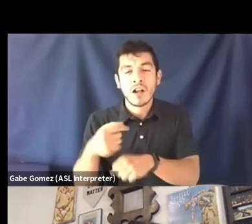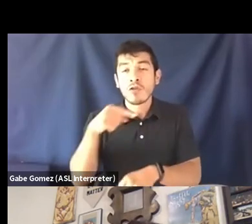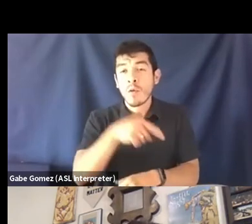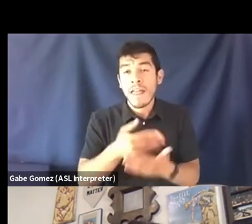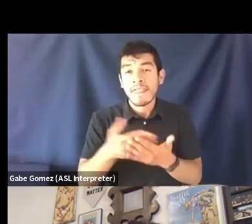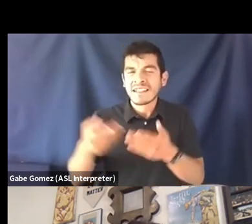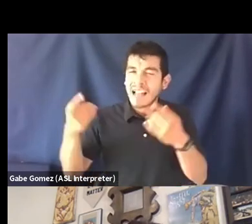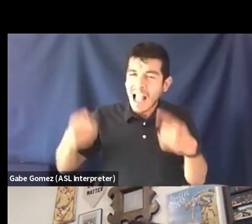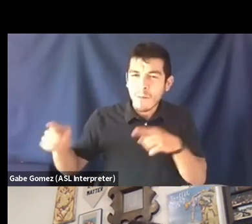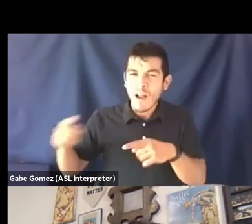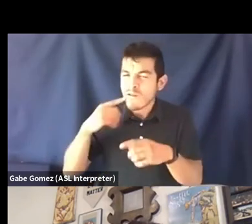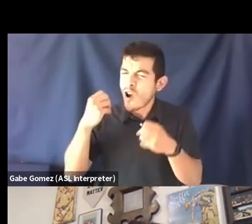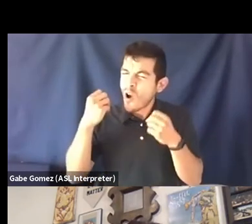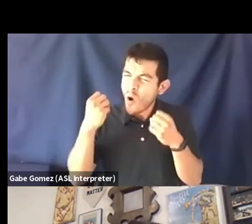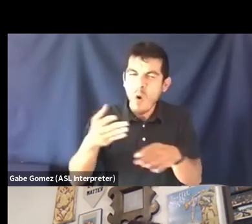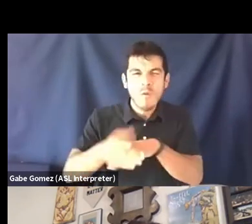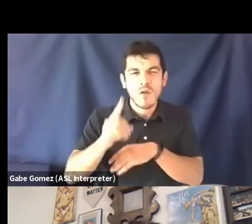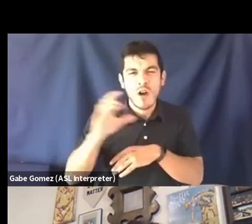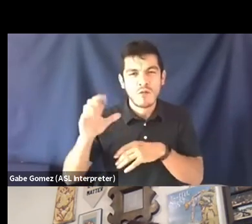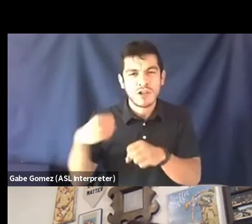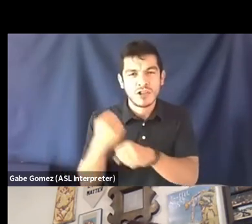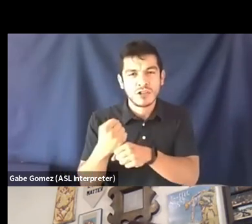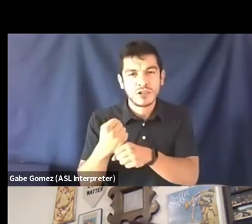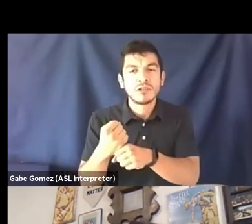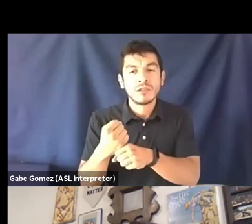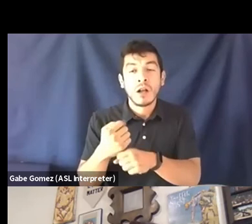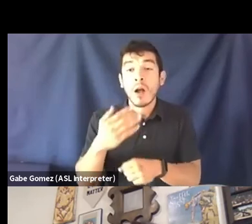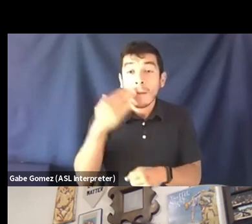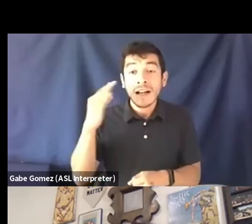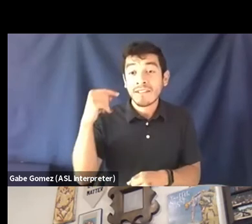has been happening for over 100 years. And so